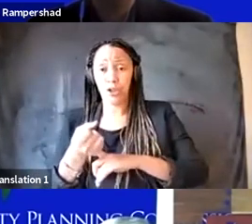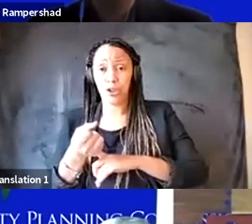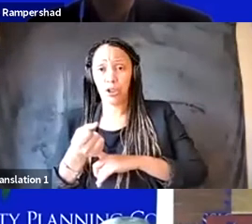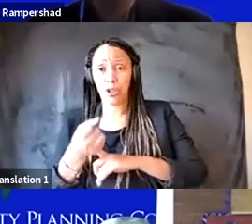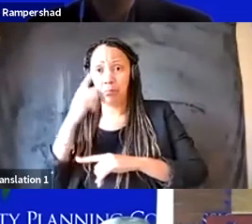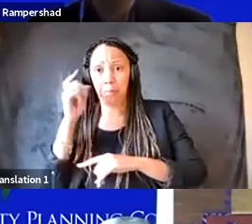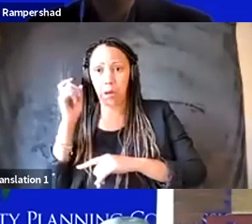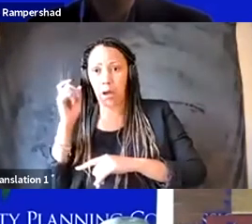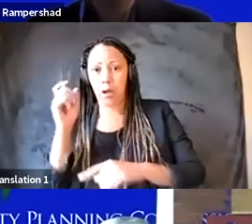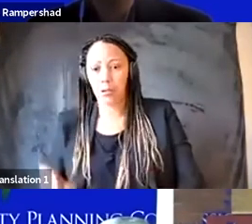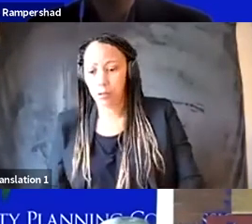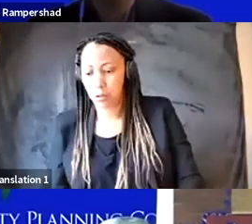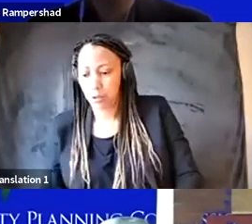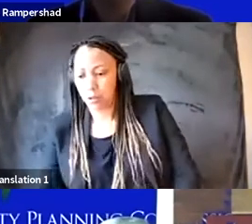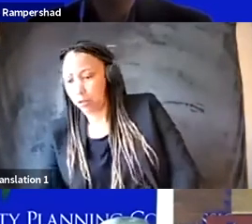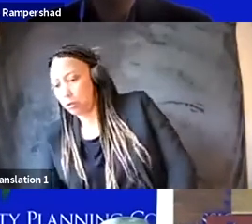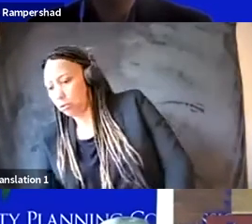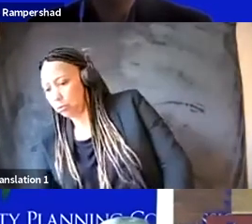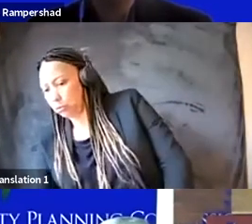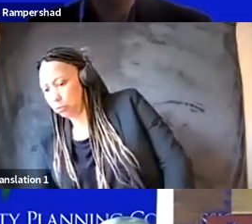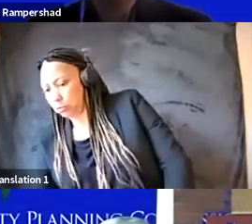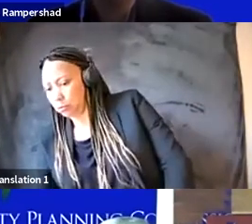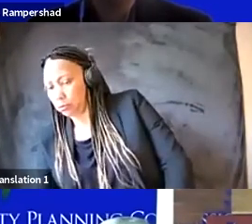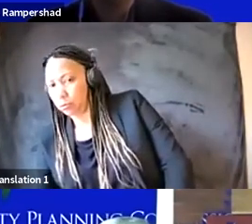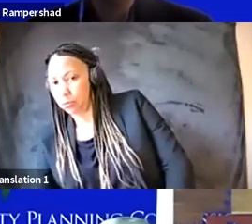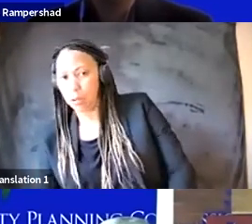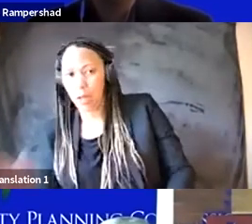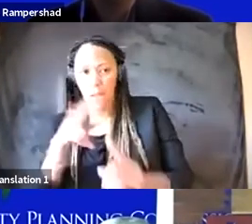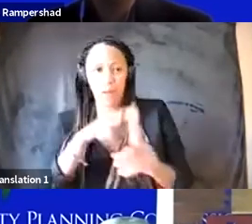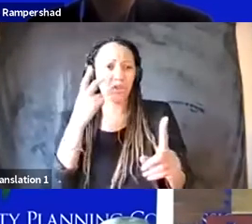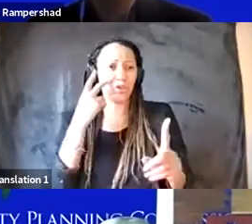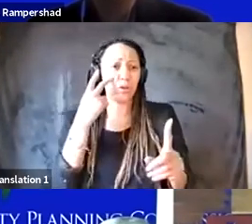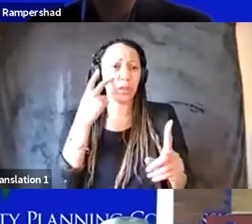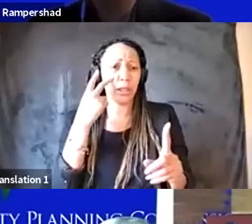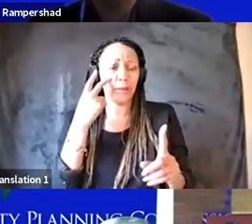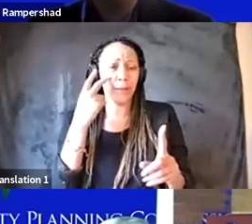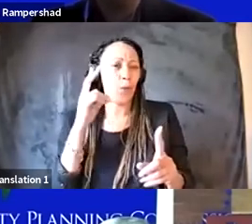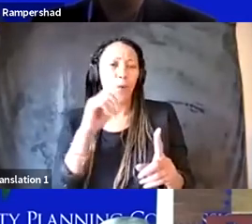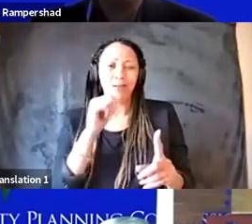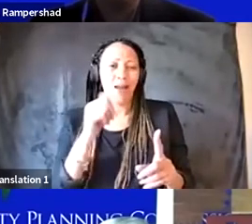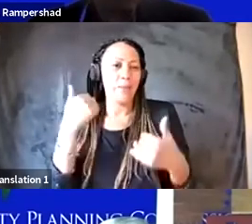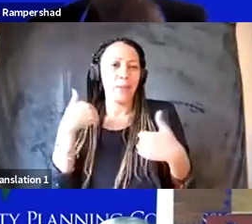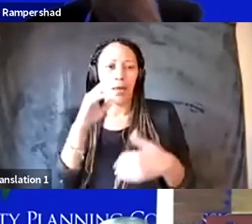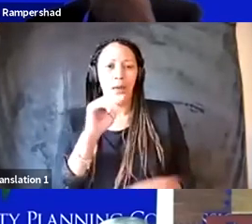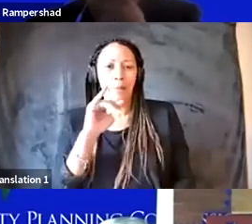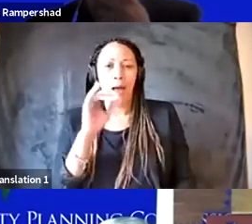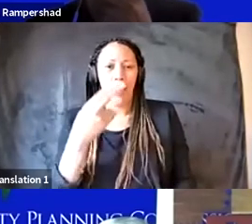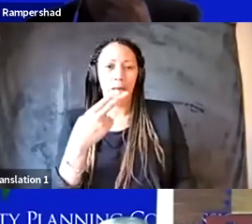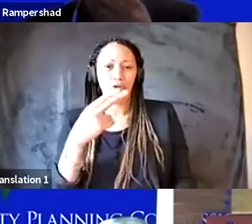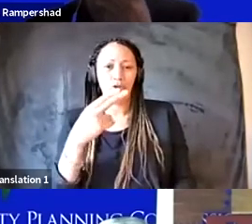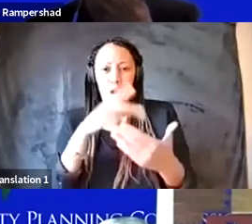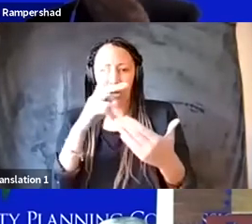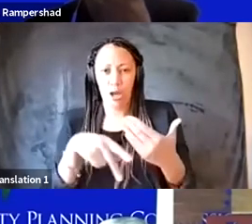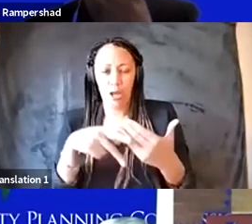because of the application that you're seeing before you, there it would not be an MIH project.